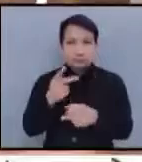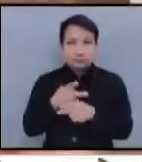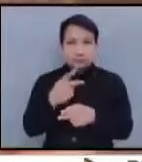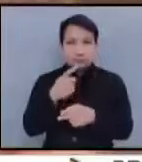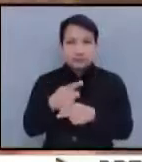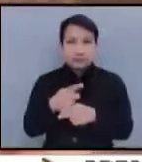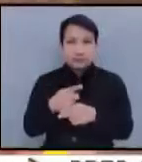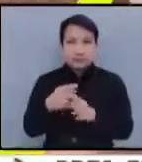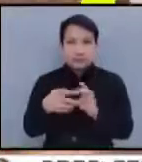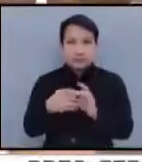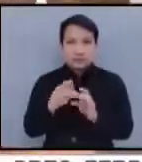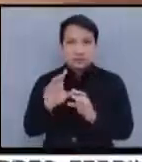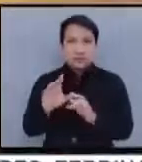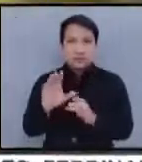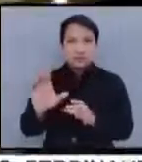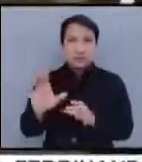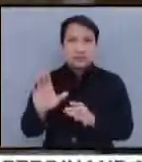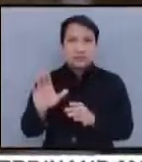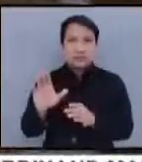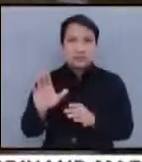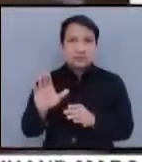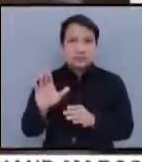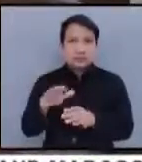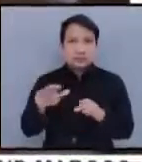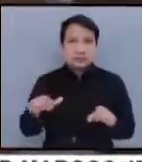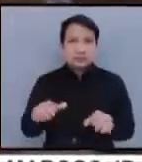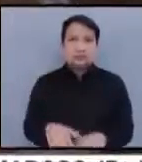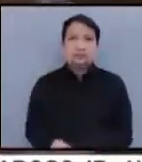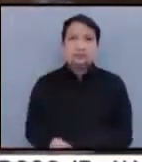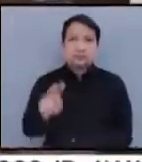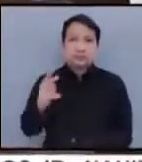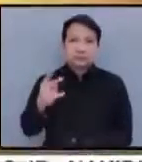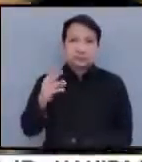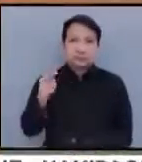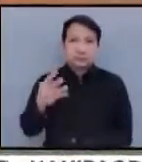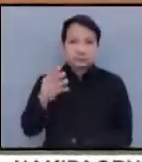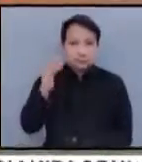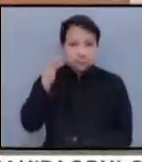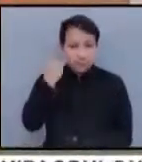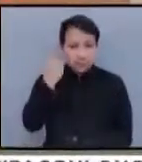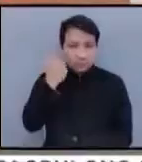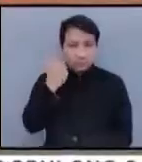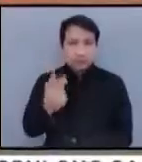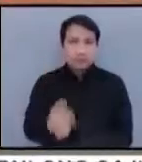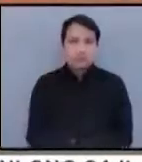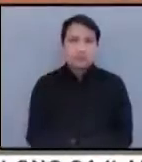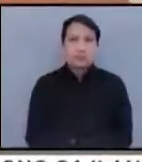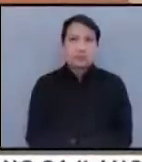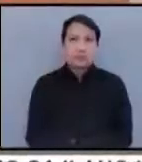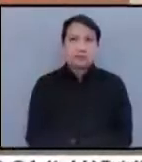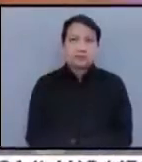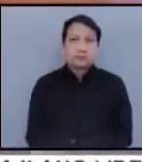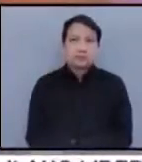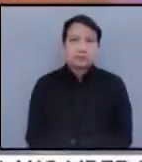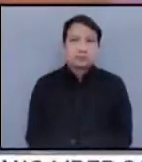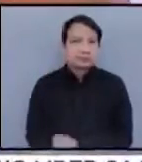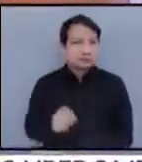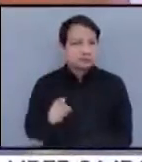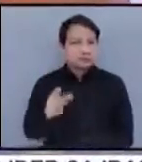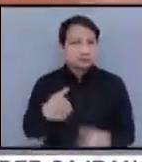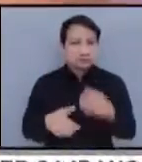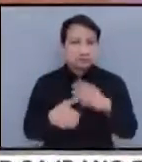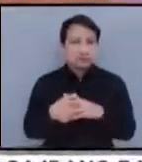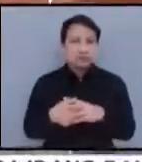naman para sa inyong mga fur babies. Number 4, Joshua Garcia. Hindi mawawala si Joshua Garcia sa